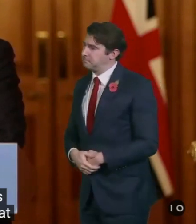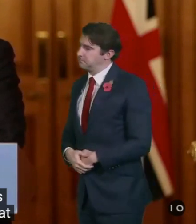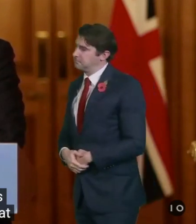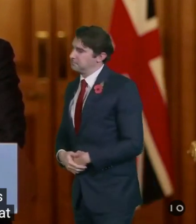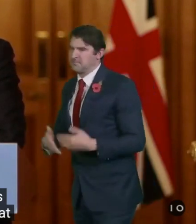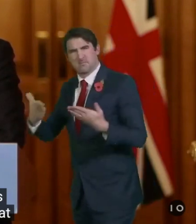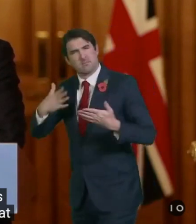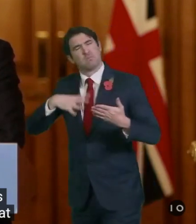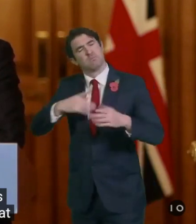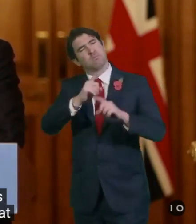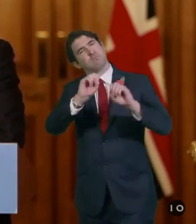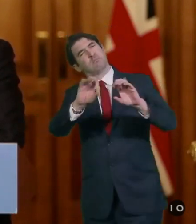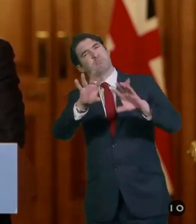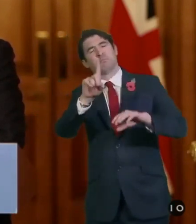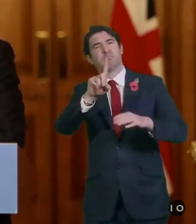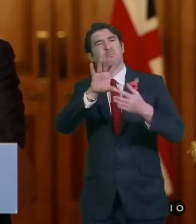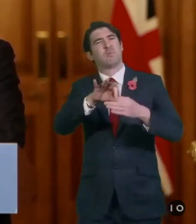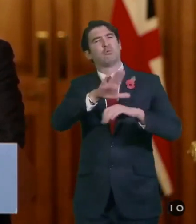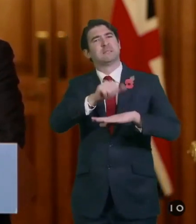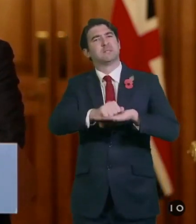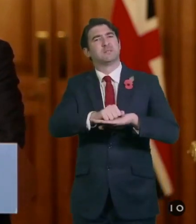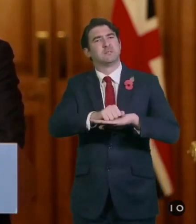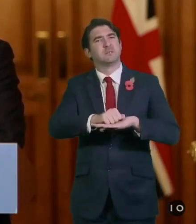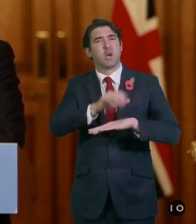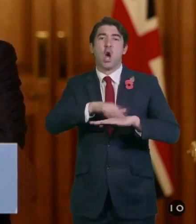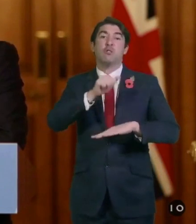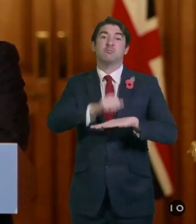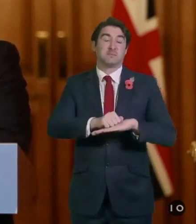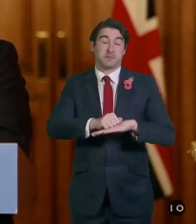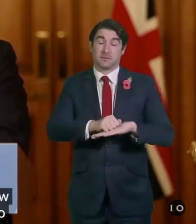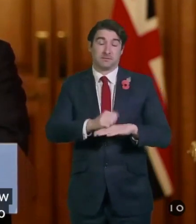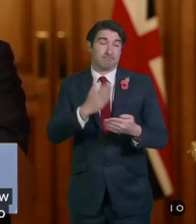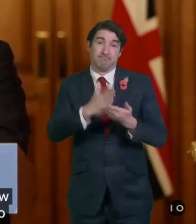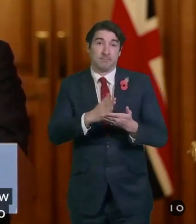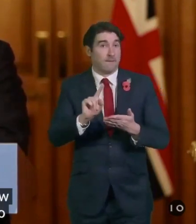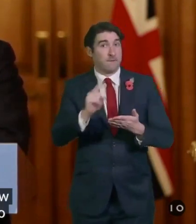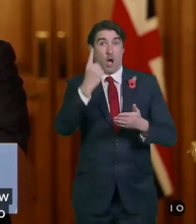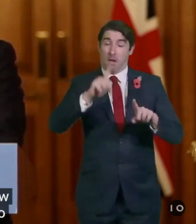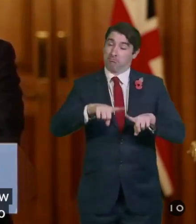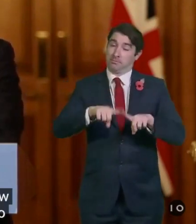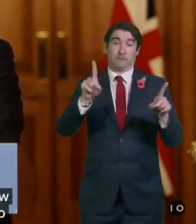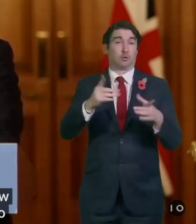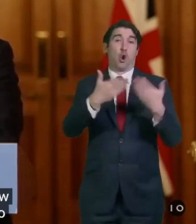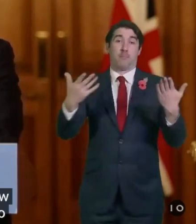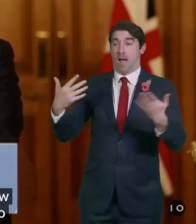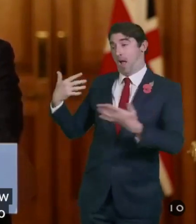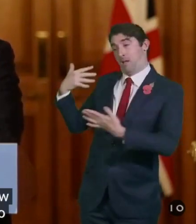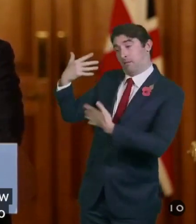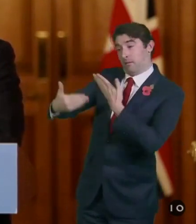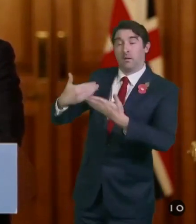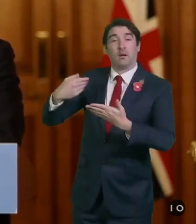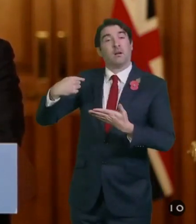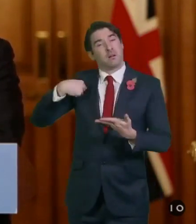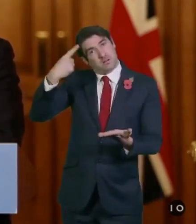sincere hope and belief that by taking tough action now, we can allow families across the country to be